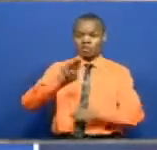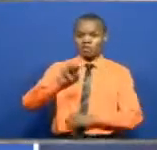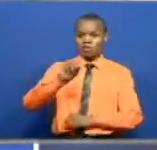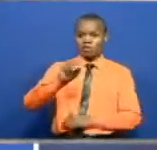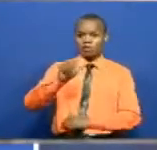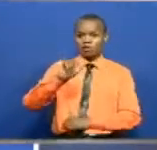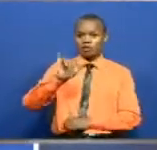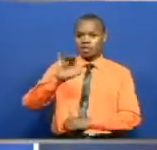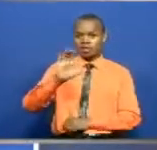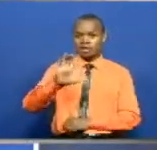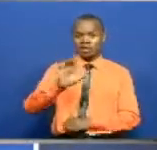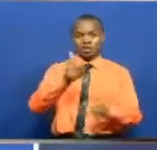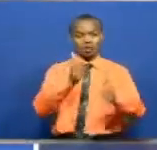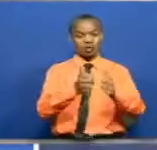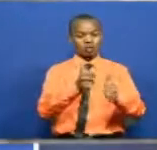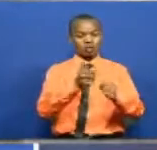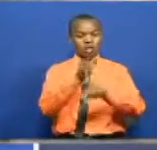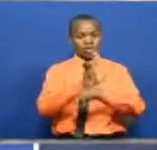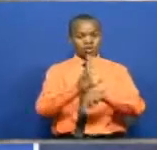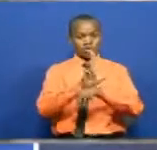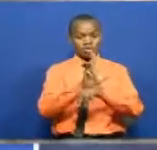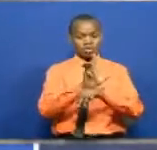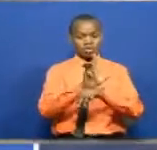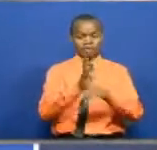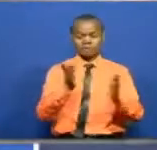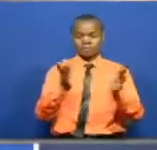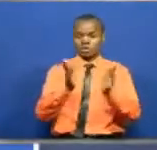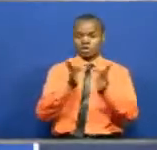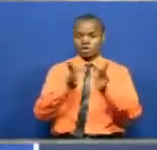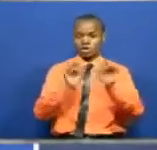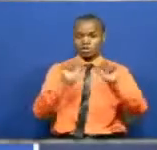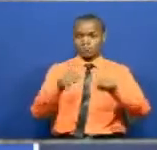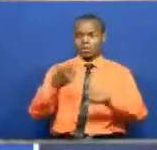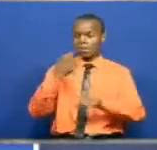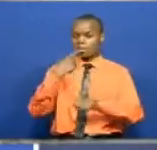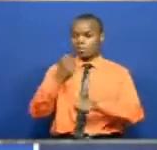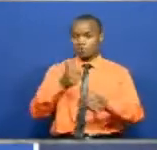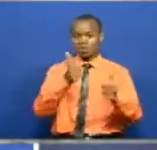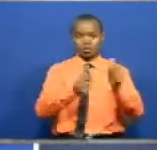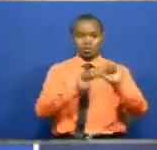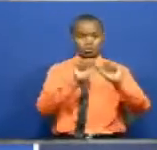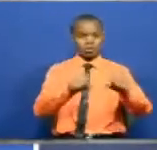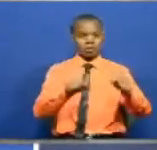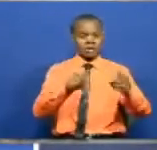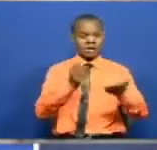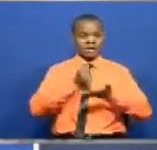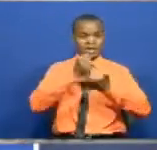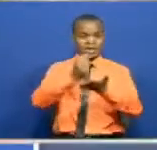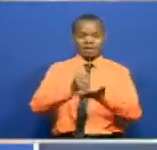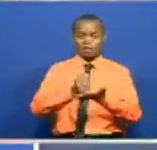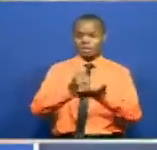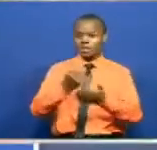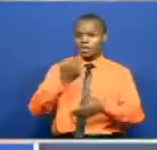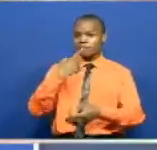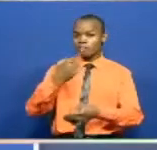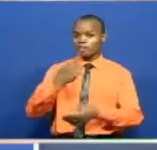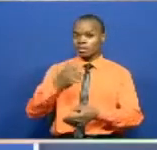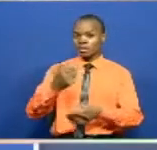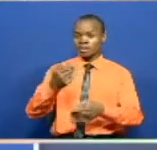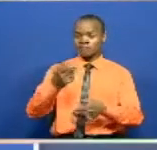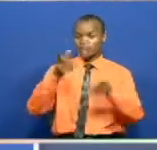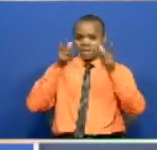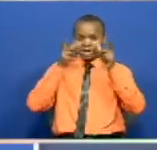are generated via computer to be able to create a vaccine that is effective to a broad range of HIV strains. We also have